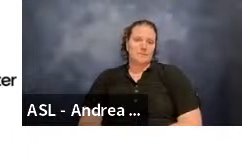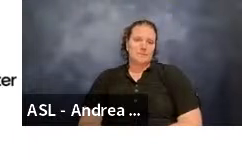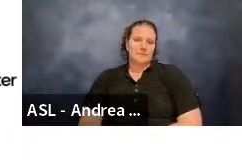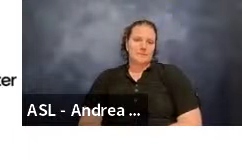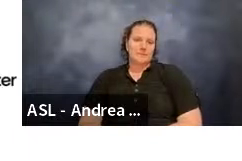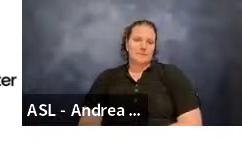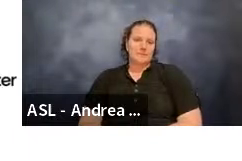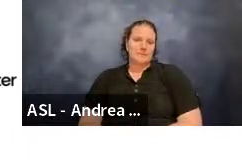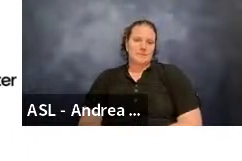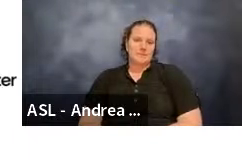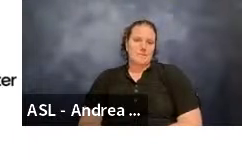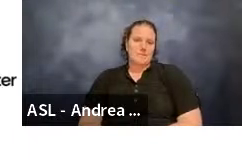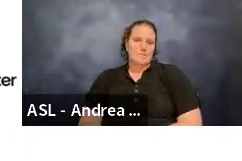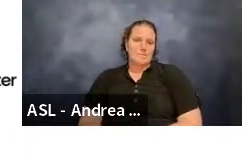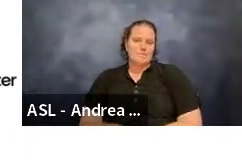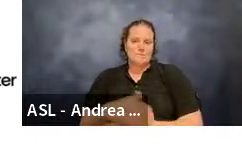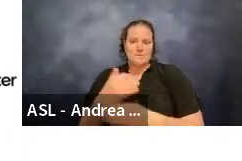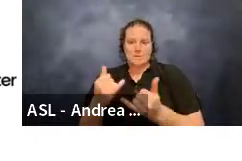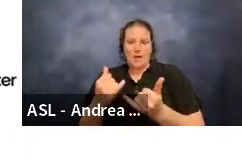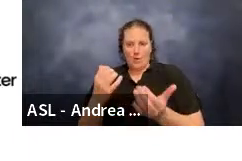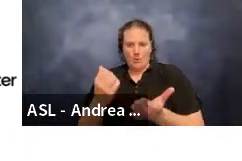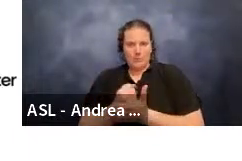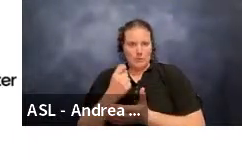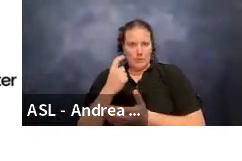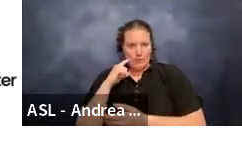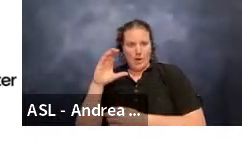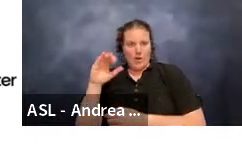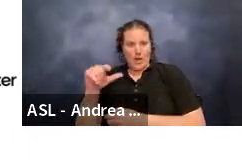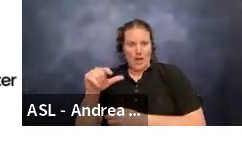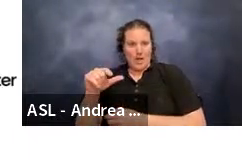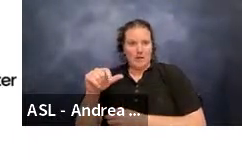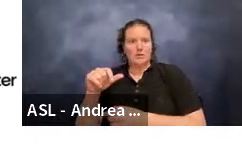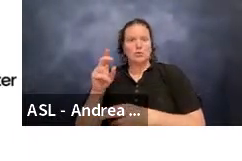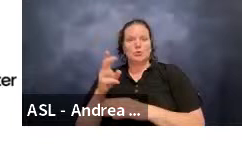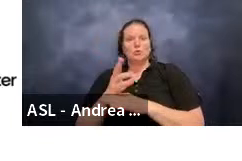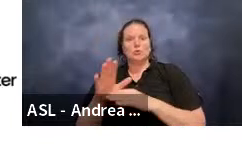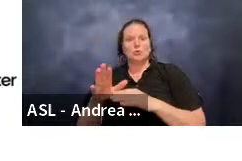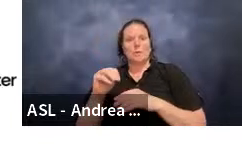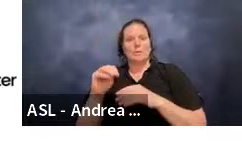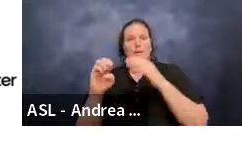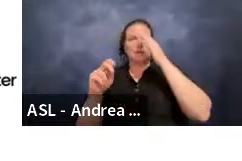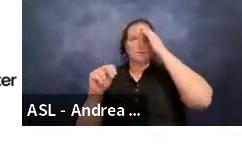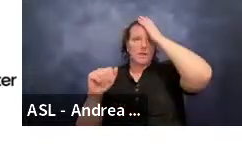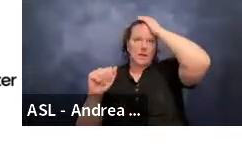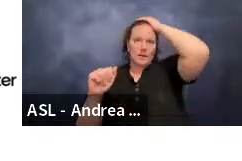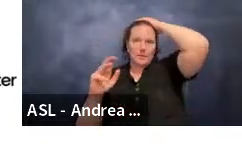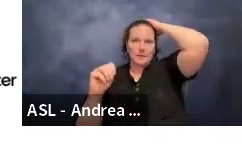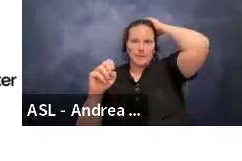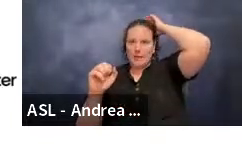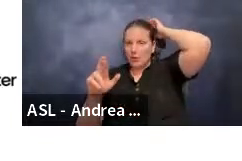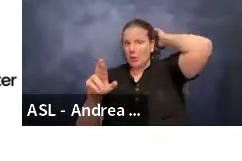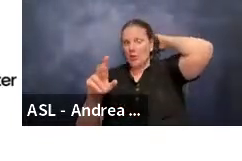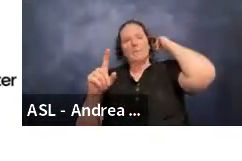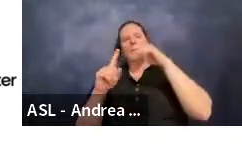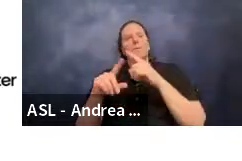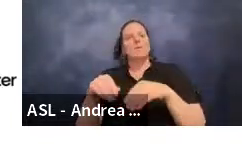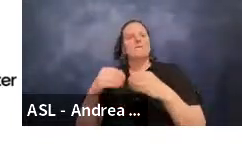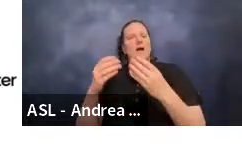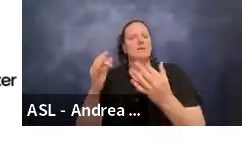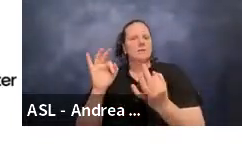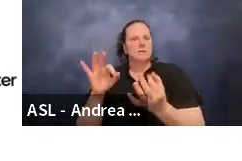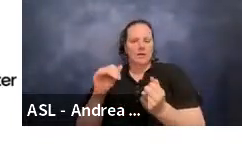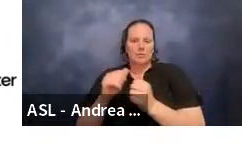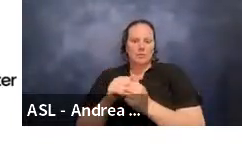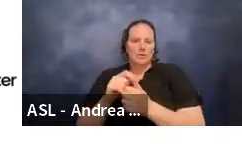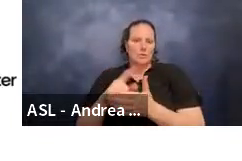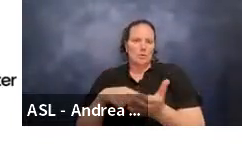So this is the opportunity for the CAG to not only use your Mentimeter, but also provide us any input in terms of what